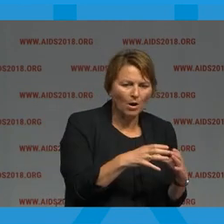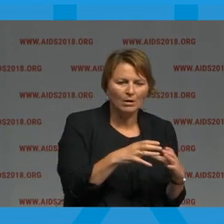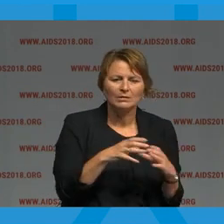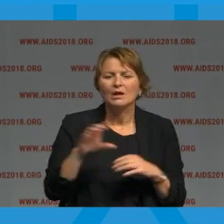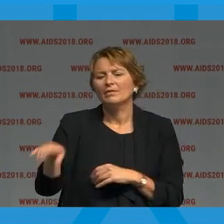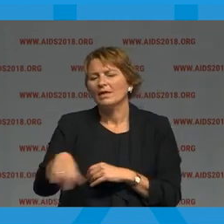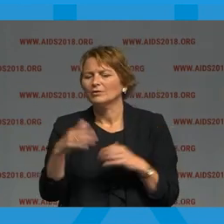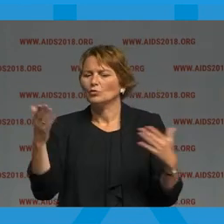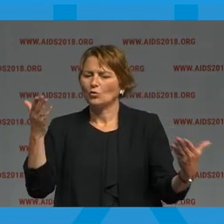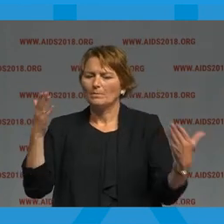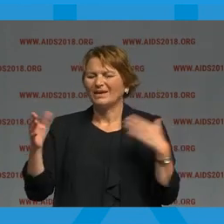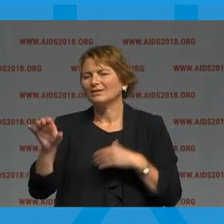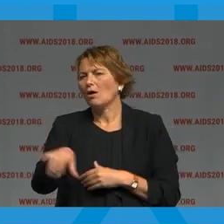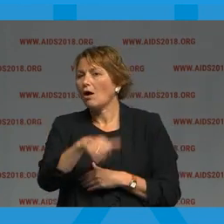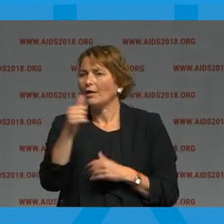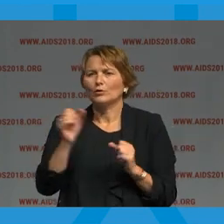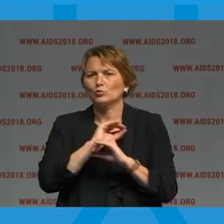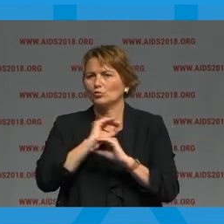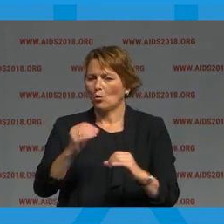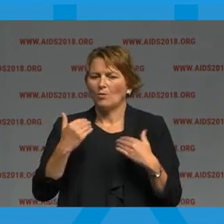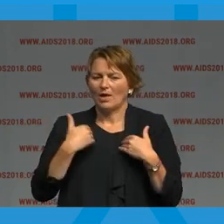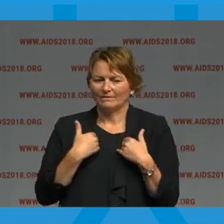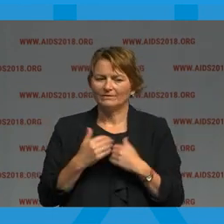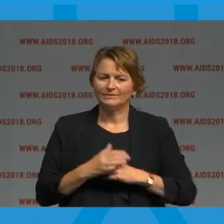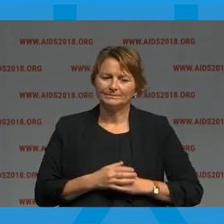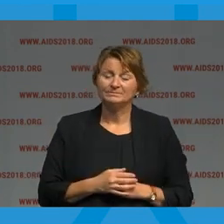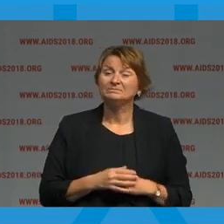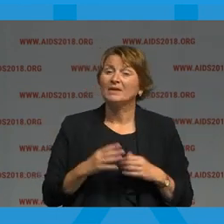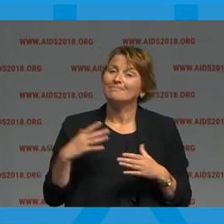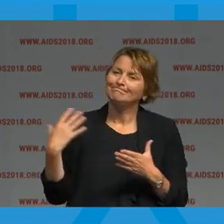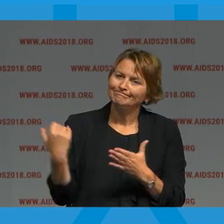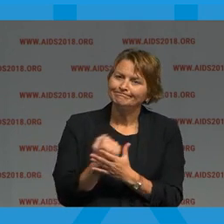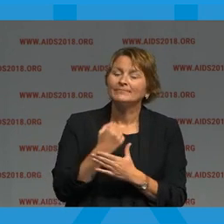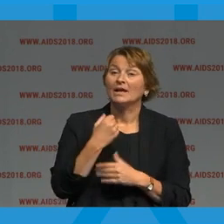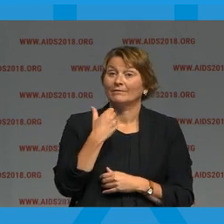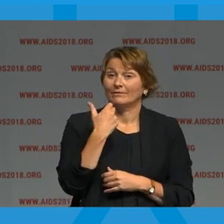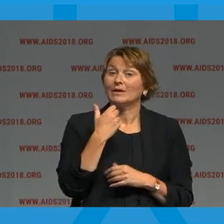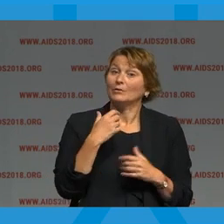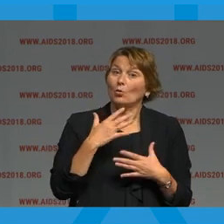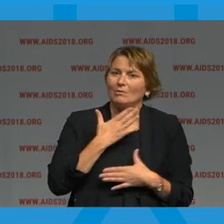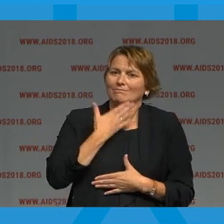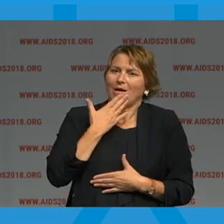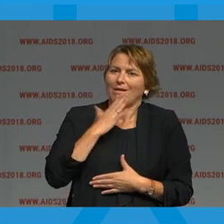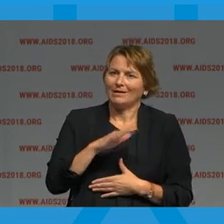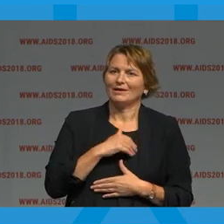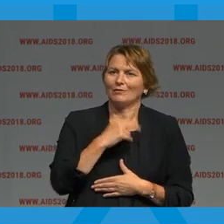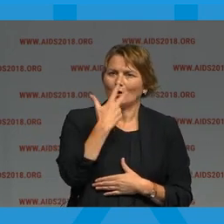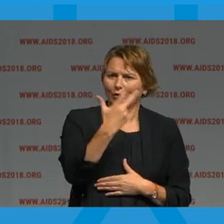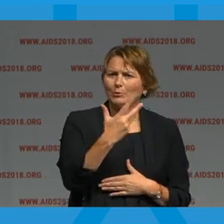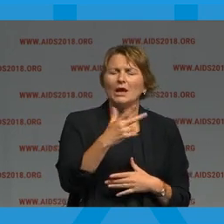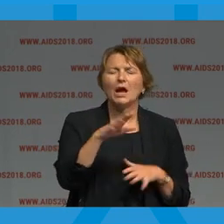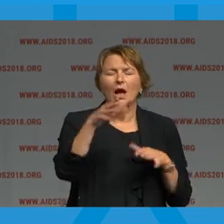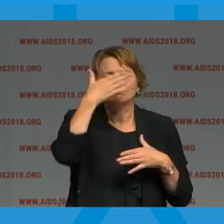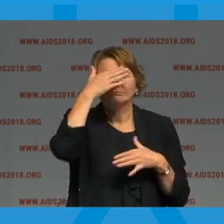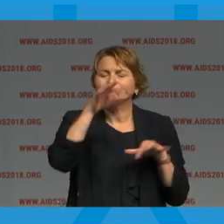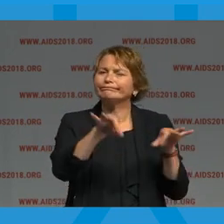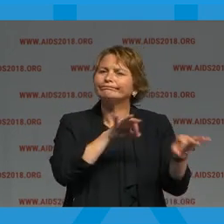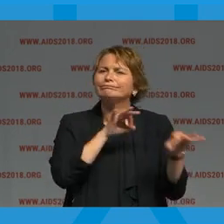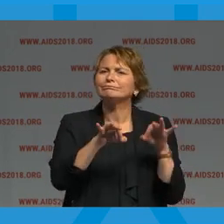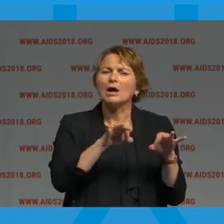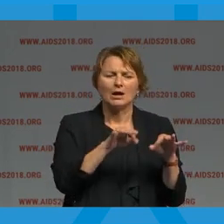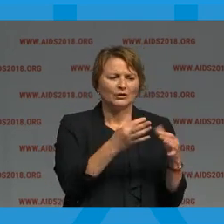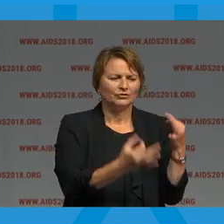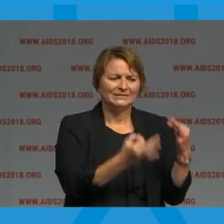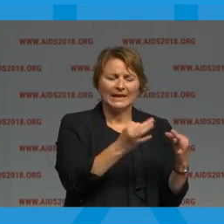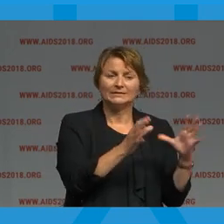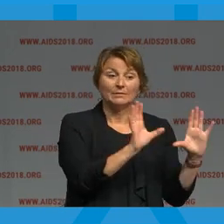to regimes without them. Fortunately, we have now three randomized clinical trials in which this was